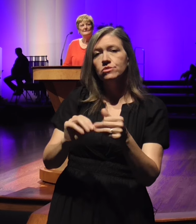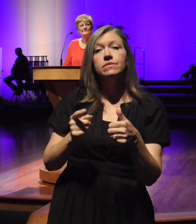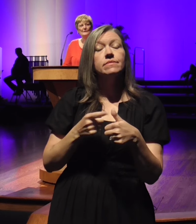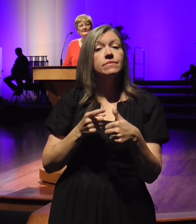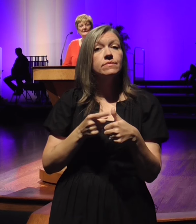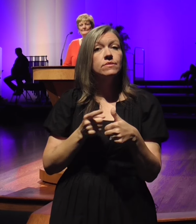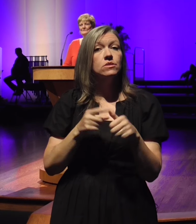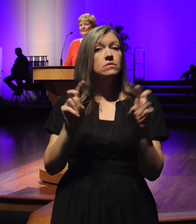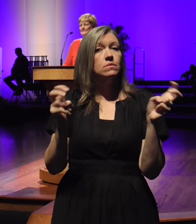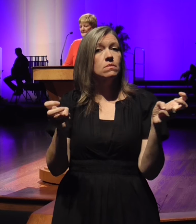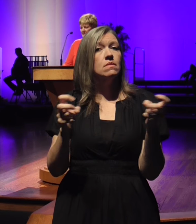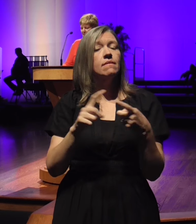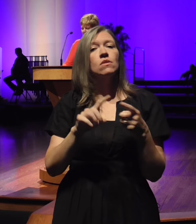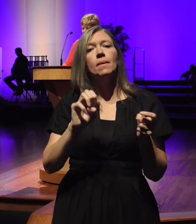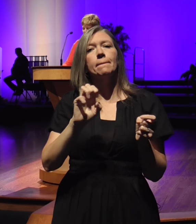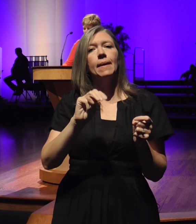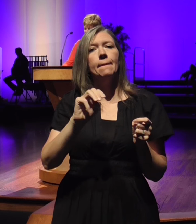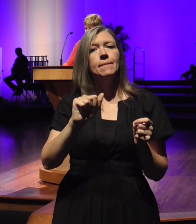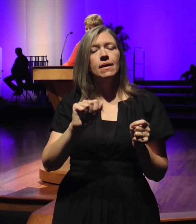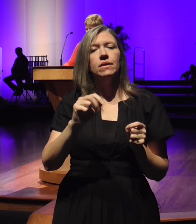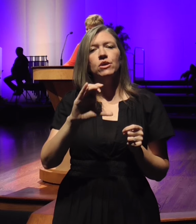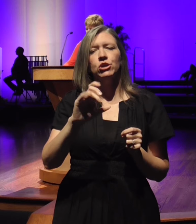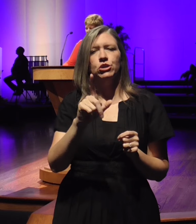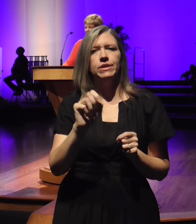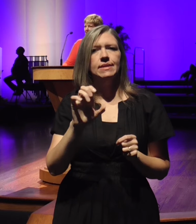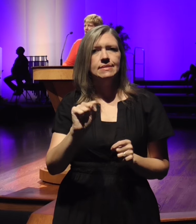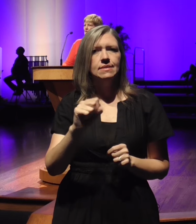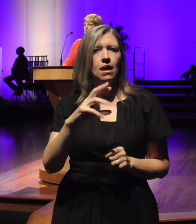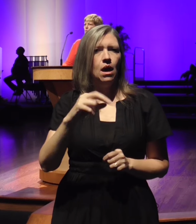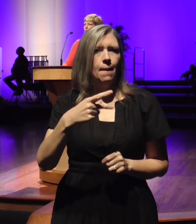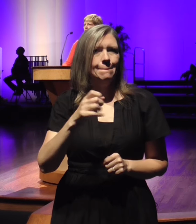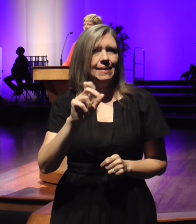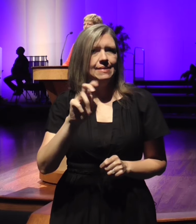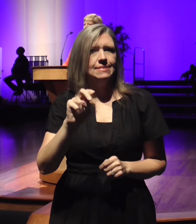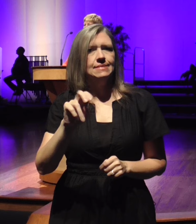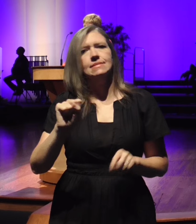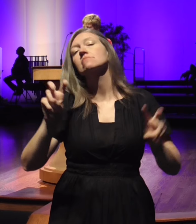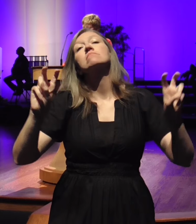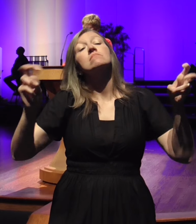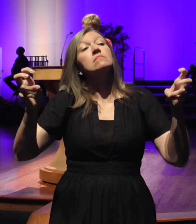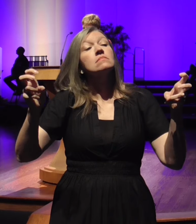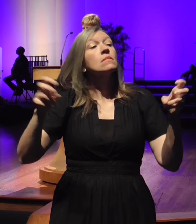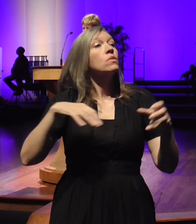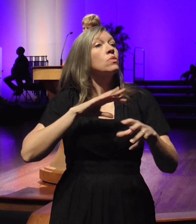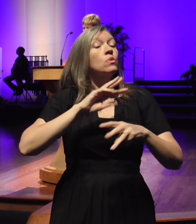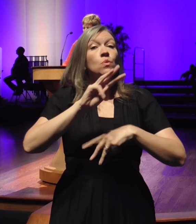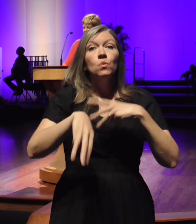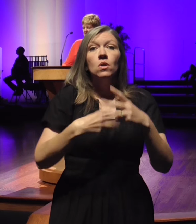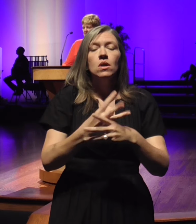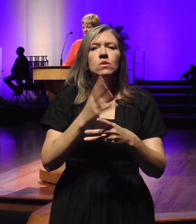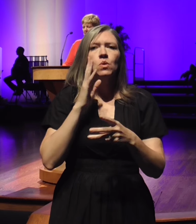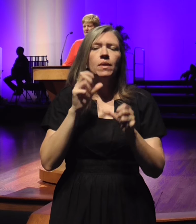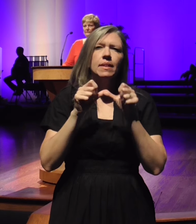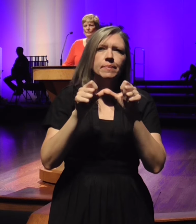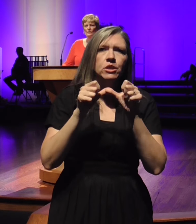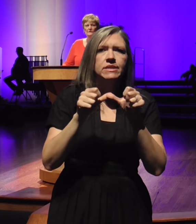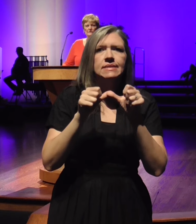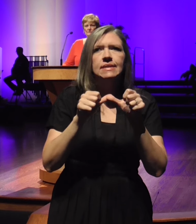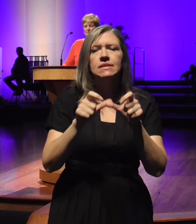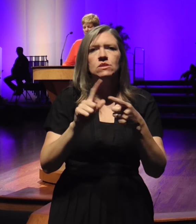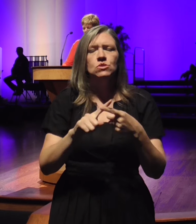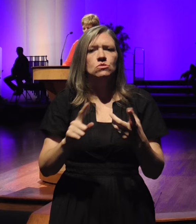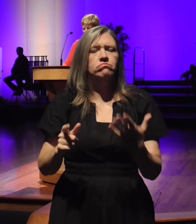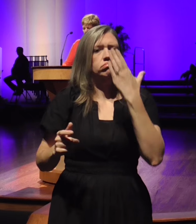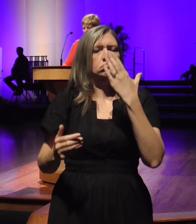Our words of inspiration today are to support Josh's message, and the first one comes from Emma